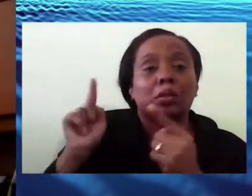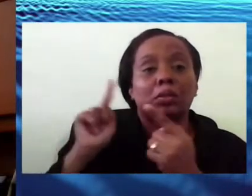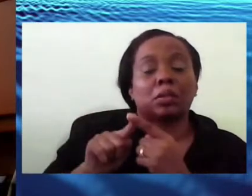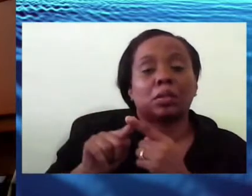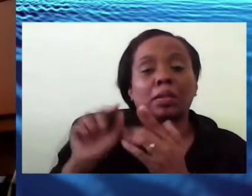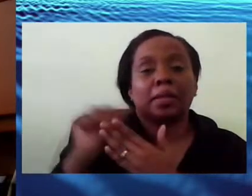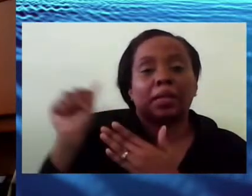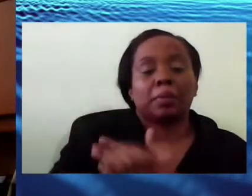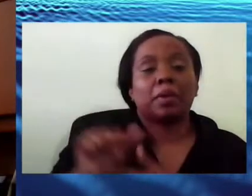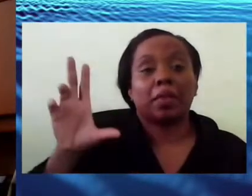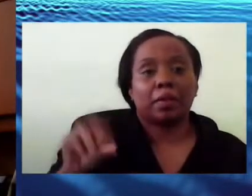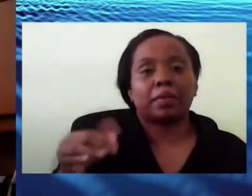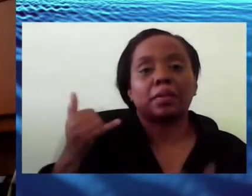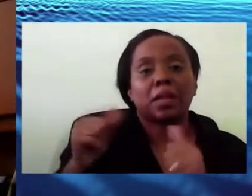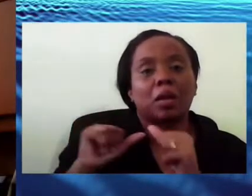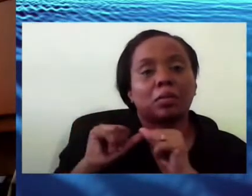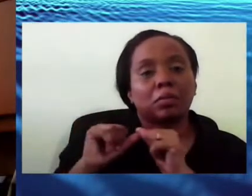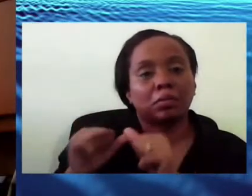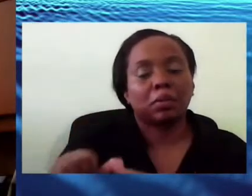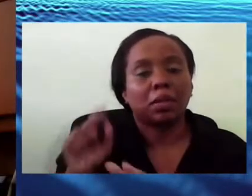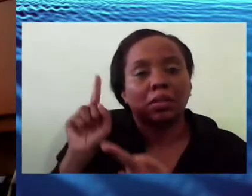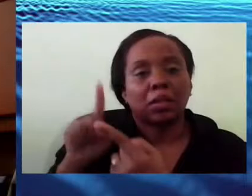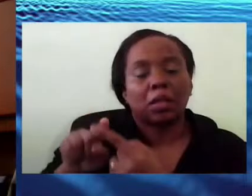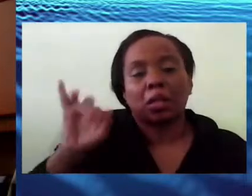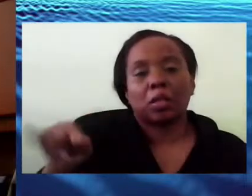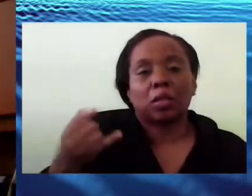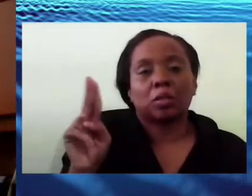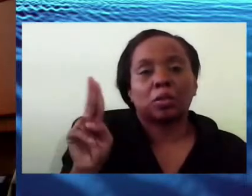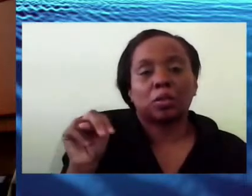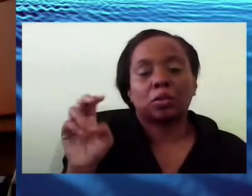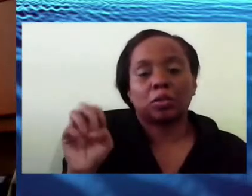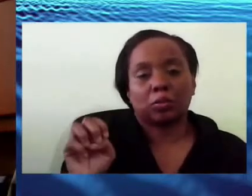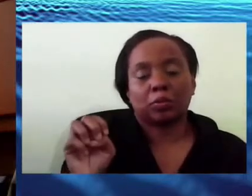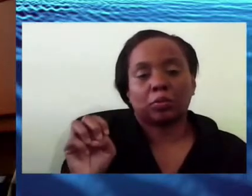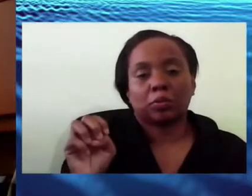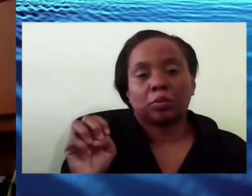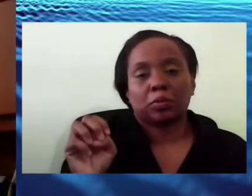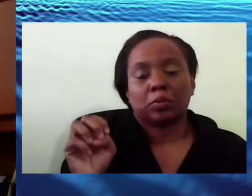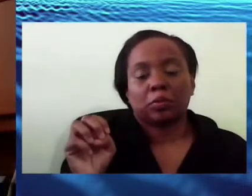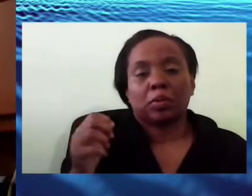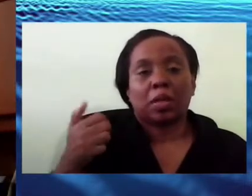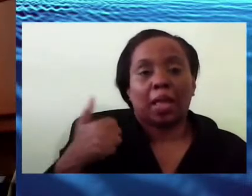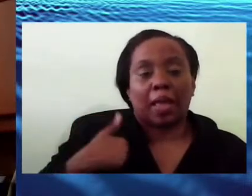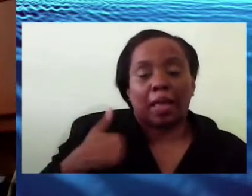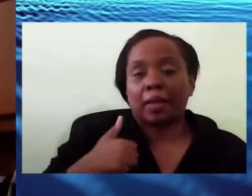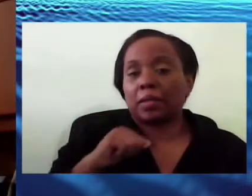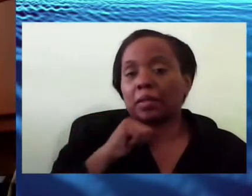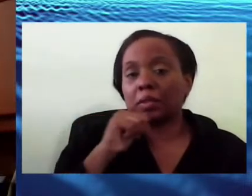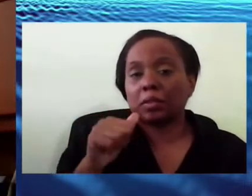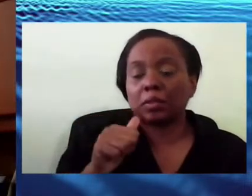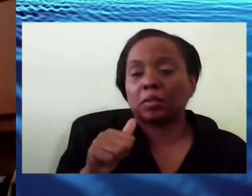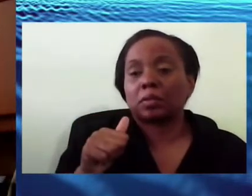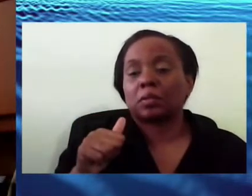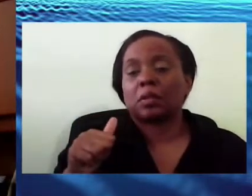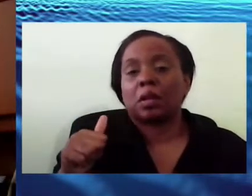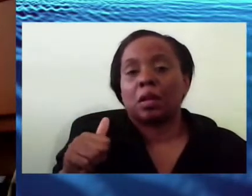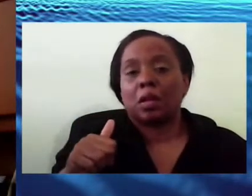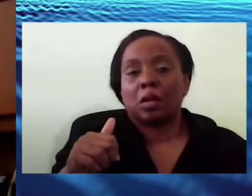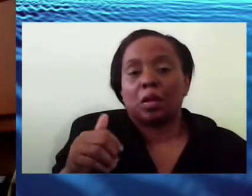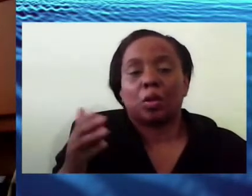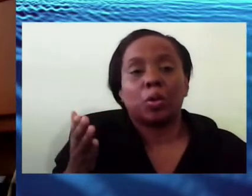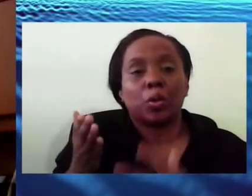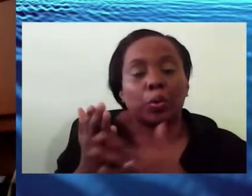that extending through June. And so the Canadian market, they continue to travel, not through direct routes anymore on Air Canada